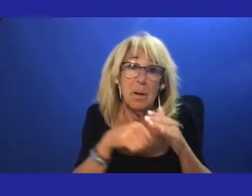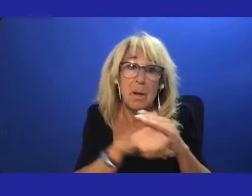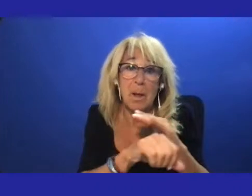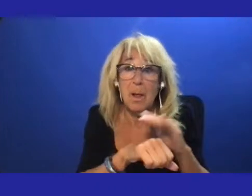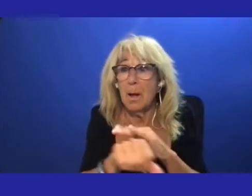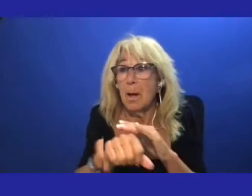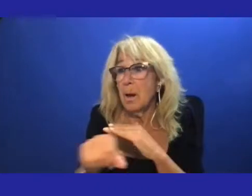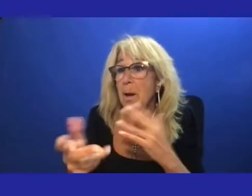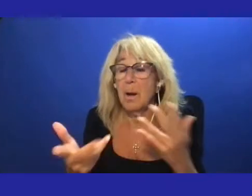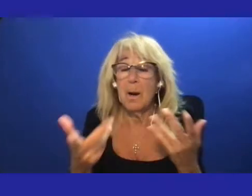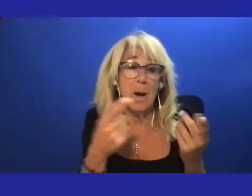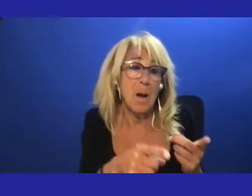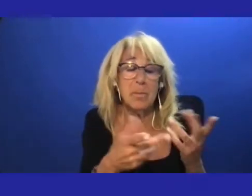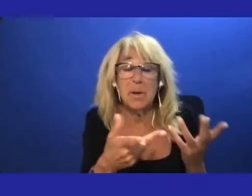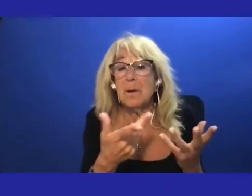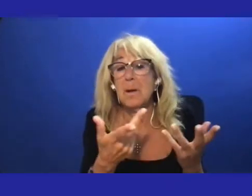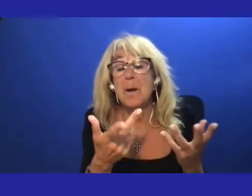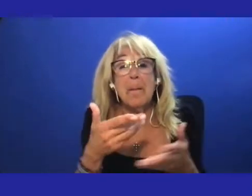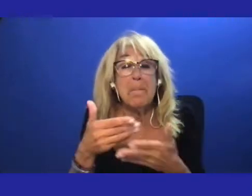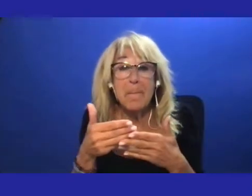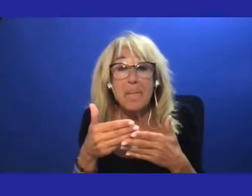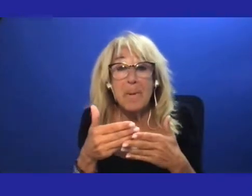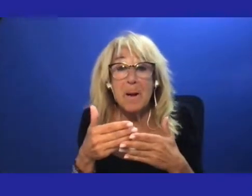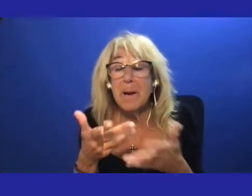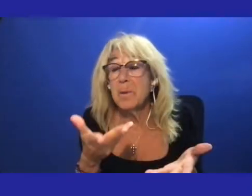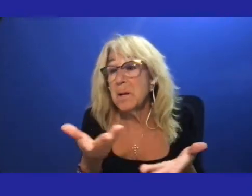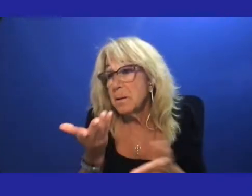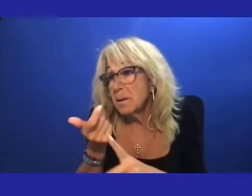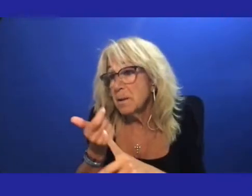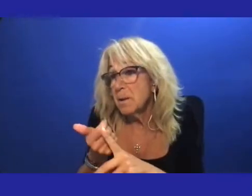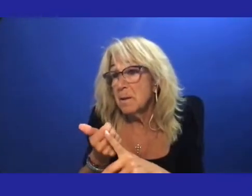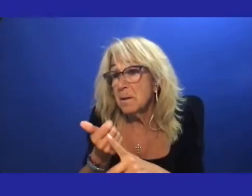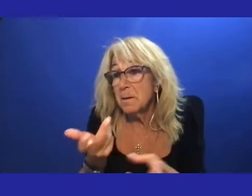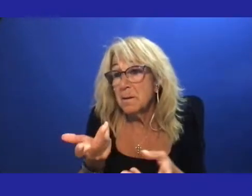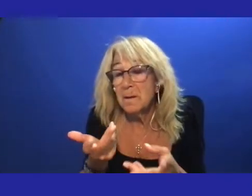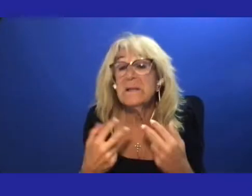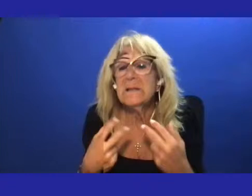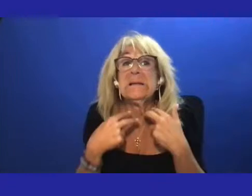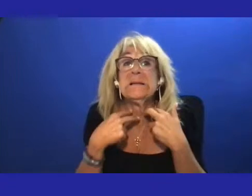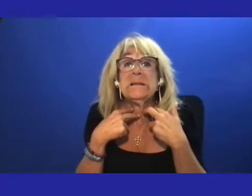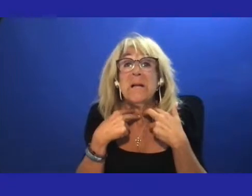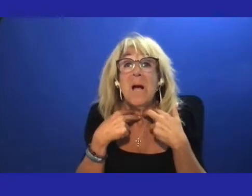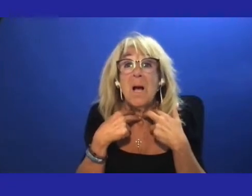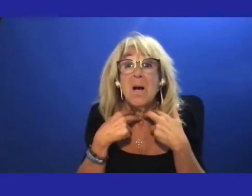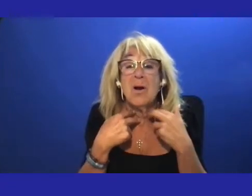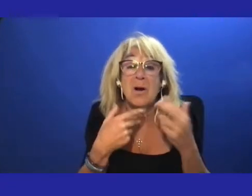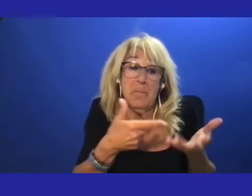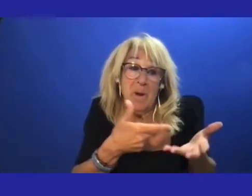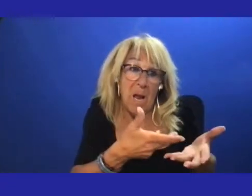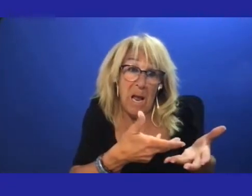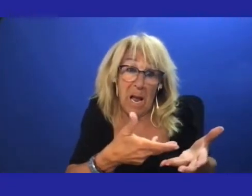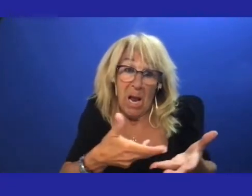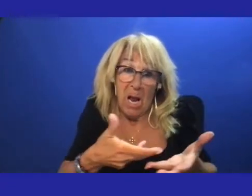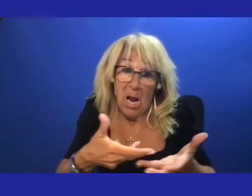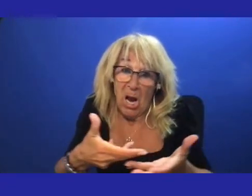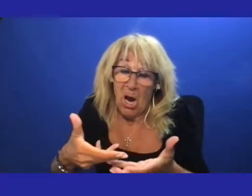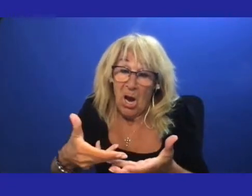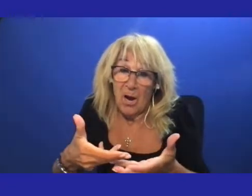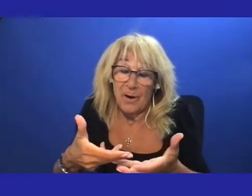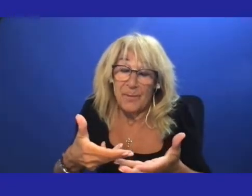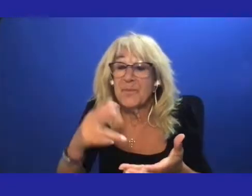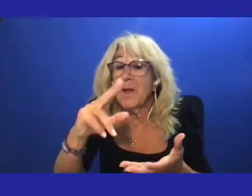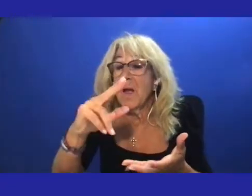the baby is essentially getting stuck during transition to coming out, hypertension in pregnancy